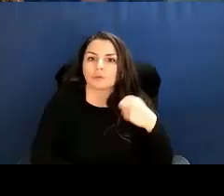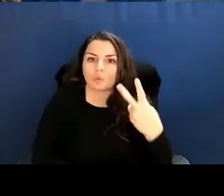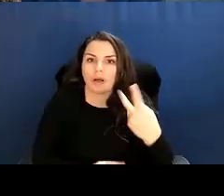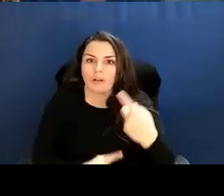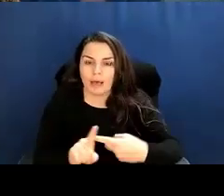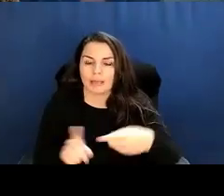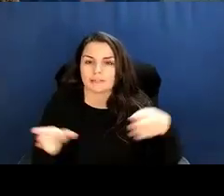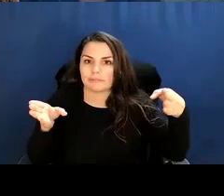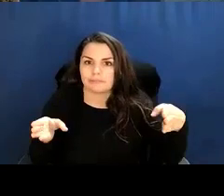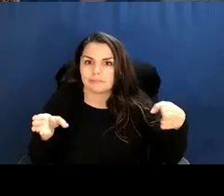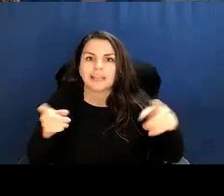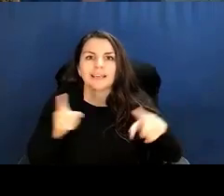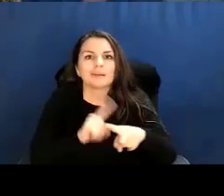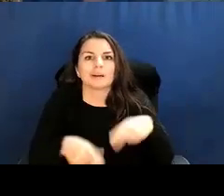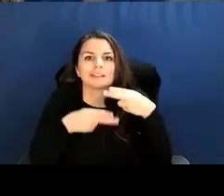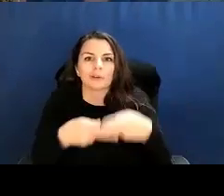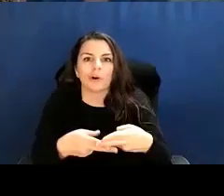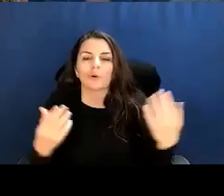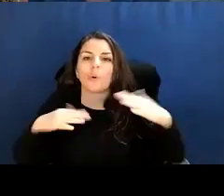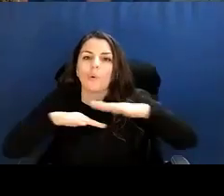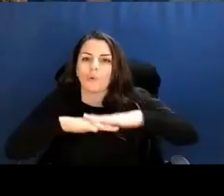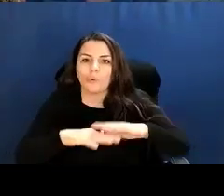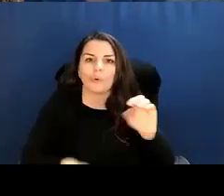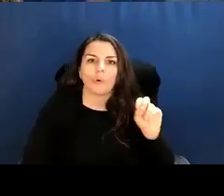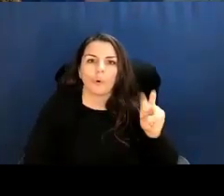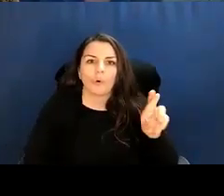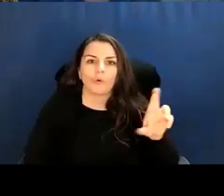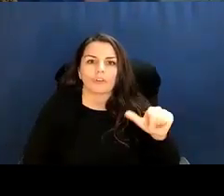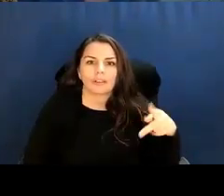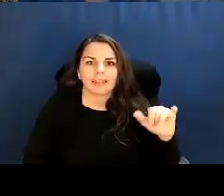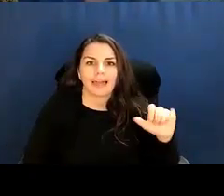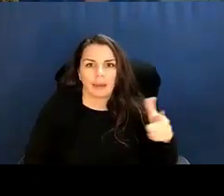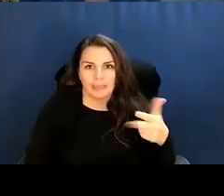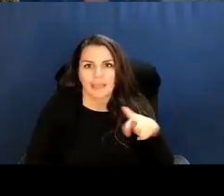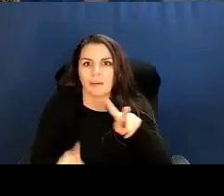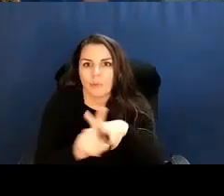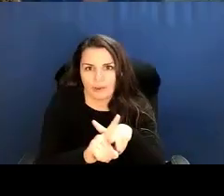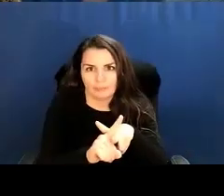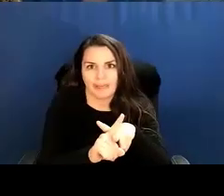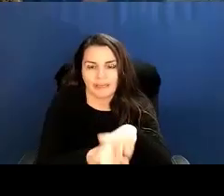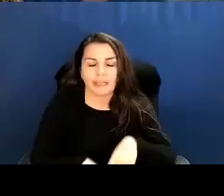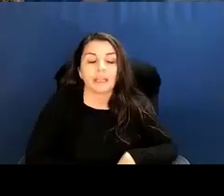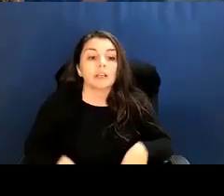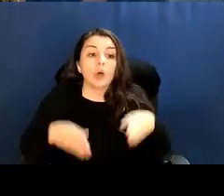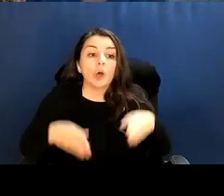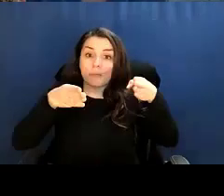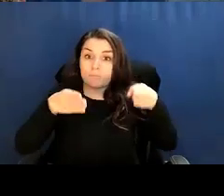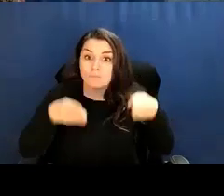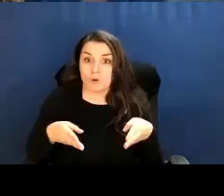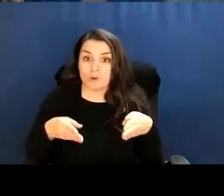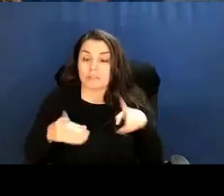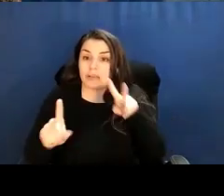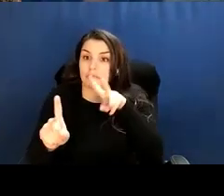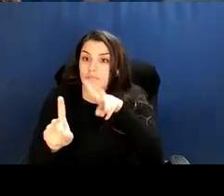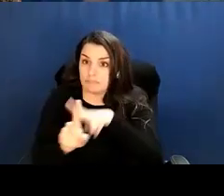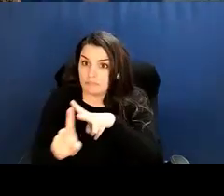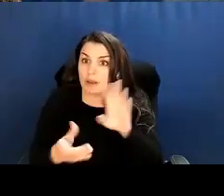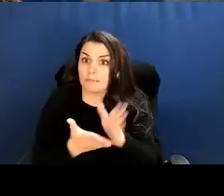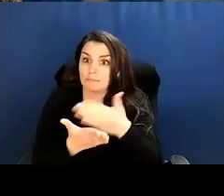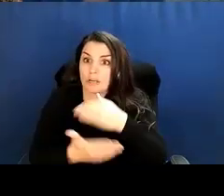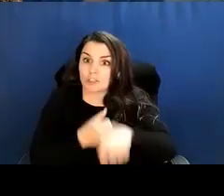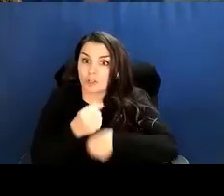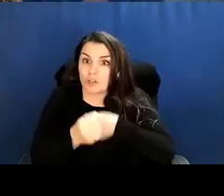indicate on the FFR the funds that are associated with that early termination under unobligated